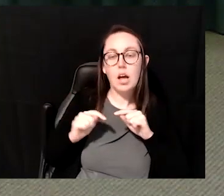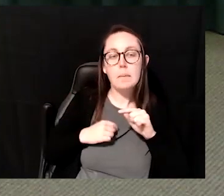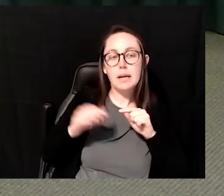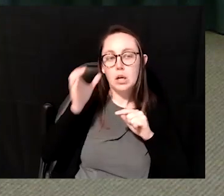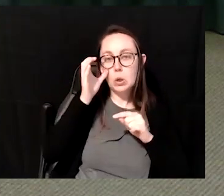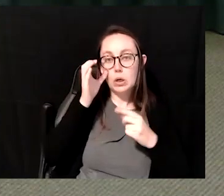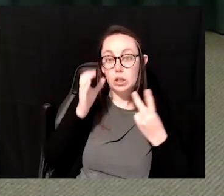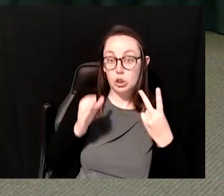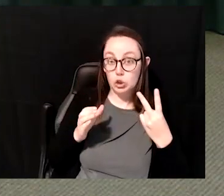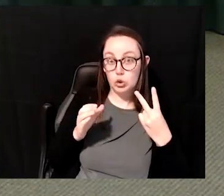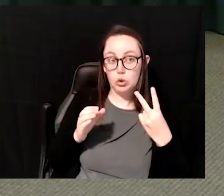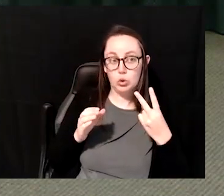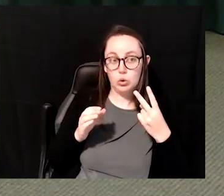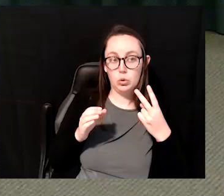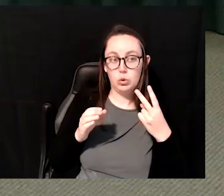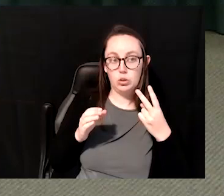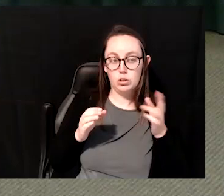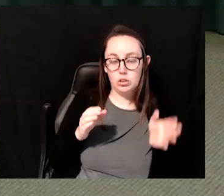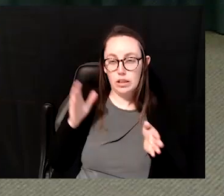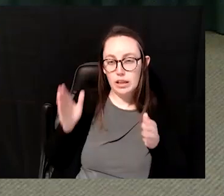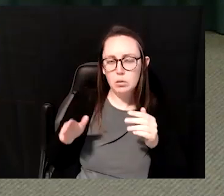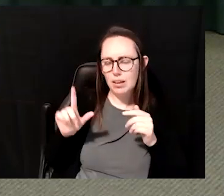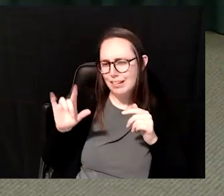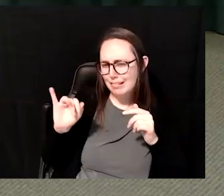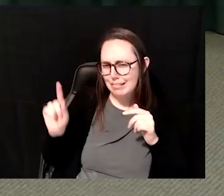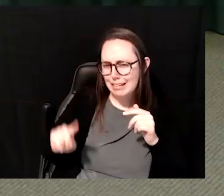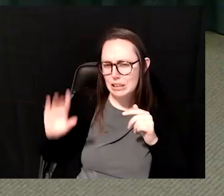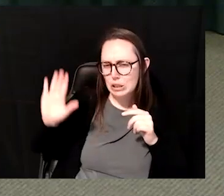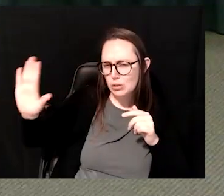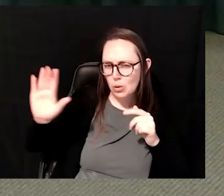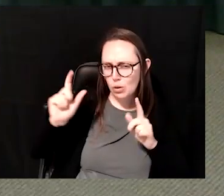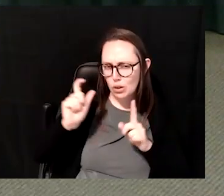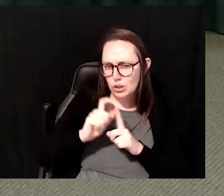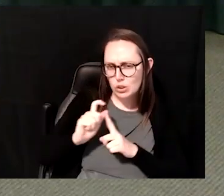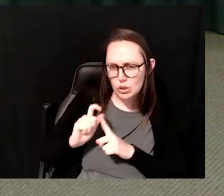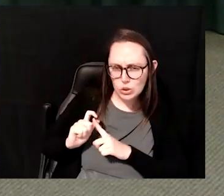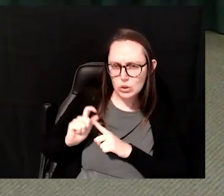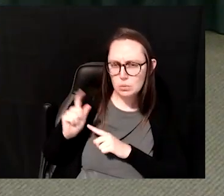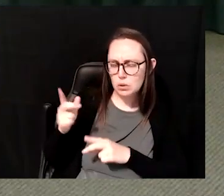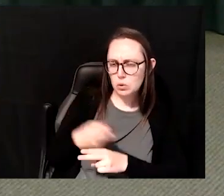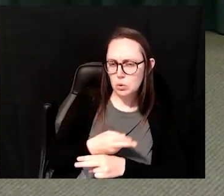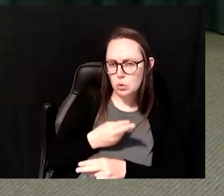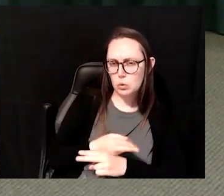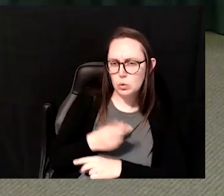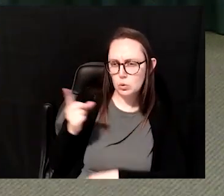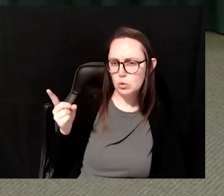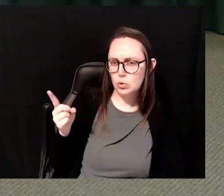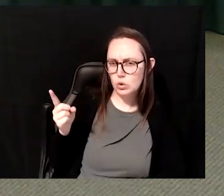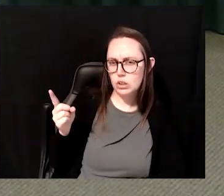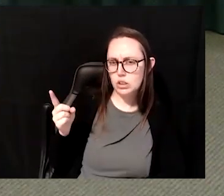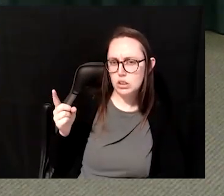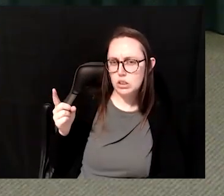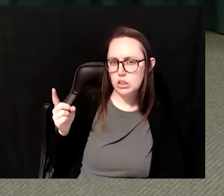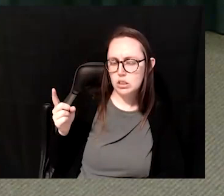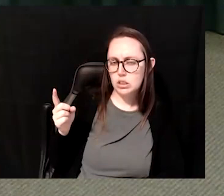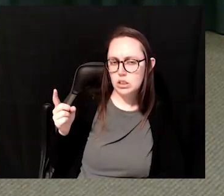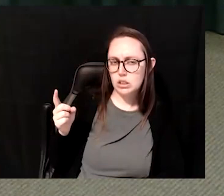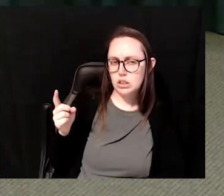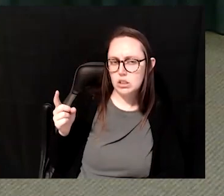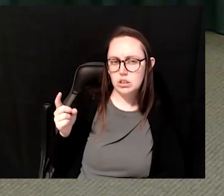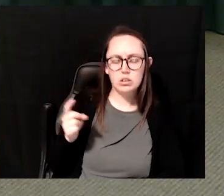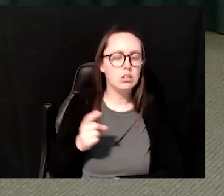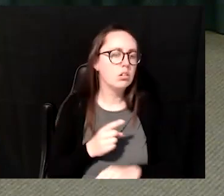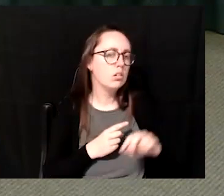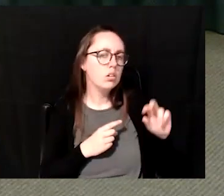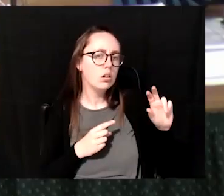I'm not quite sure Liz the term you used um I would like the process for uh no